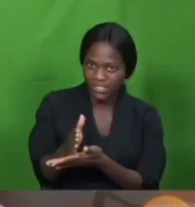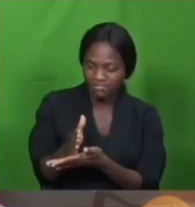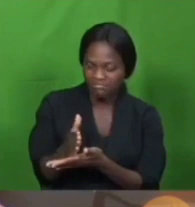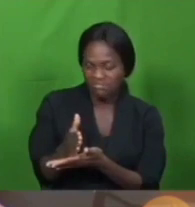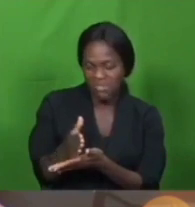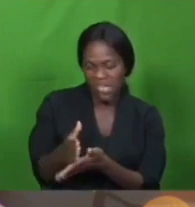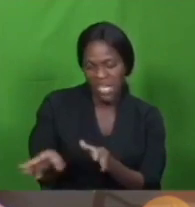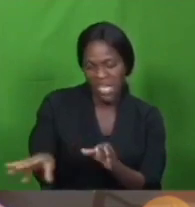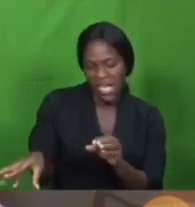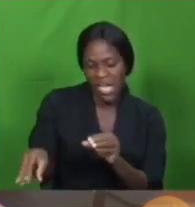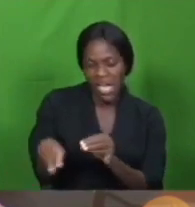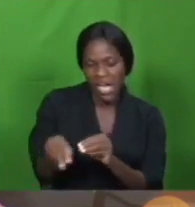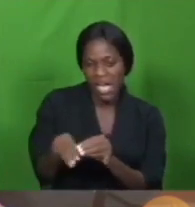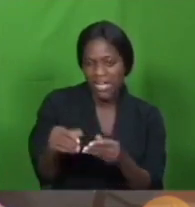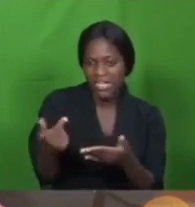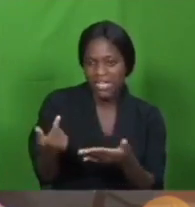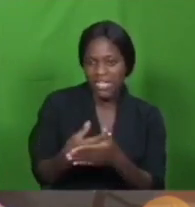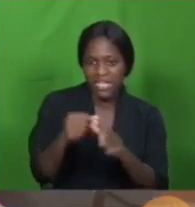if